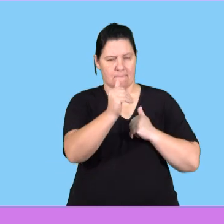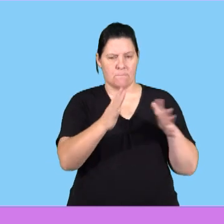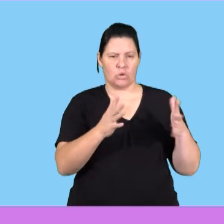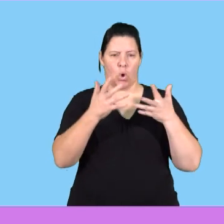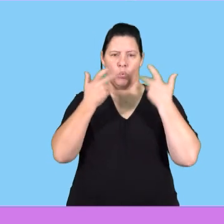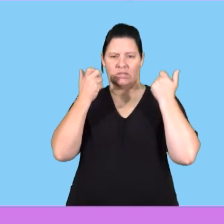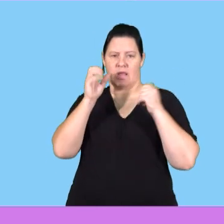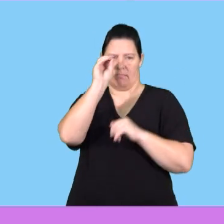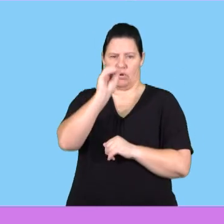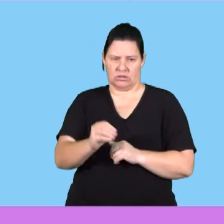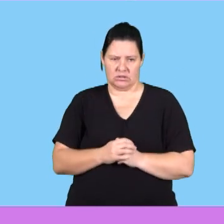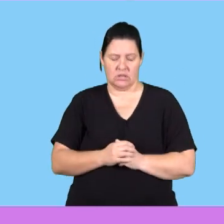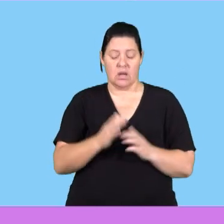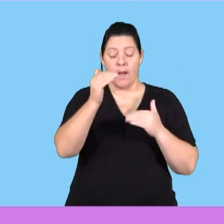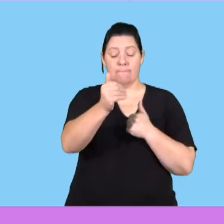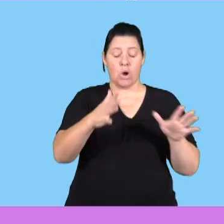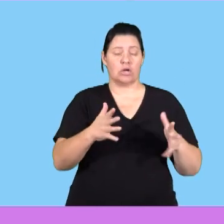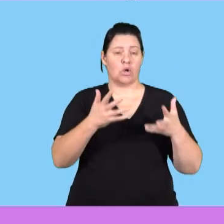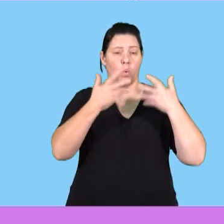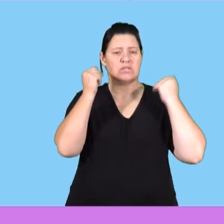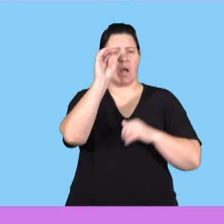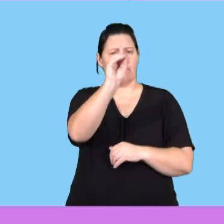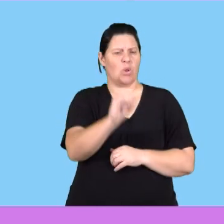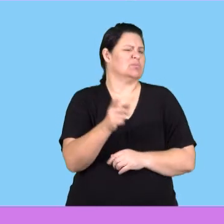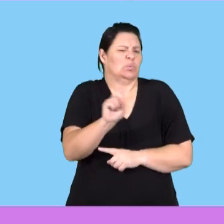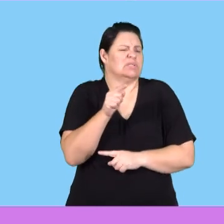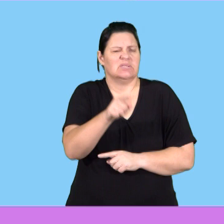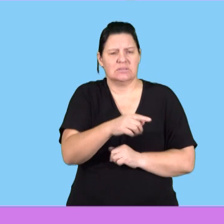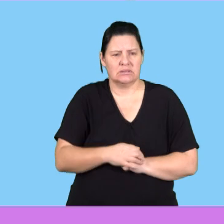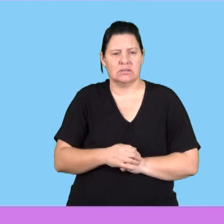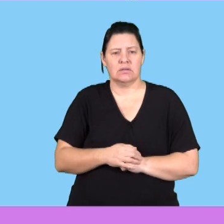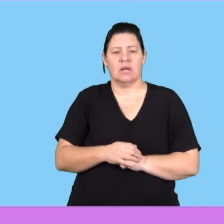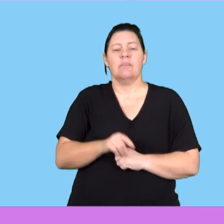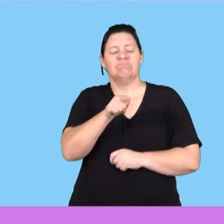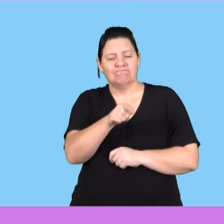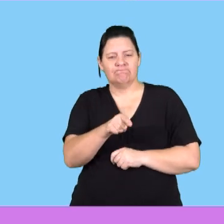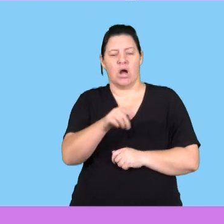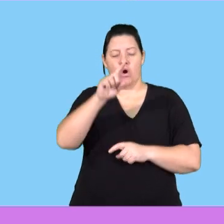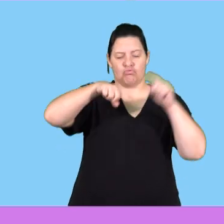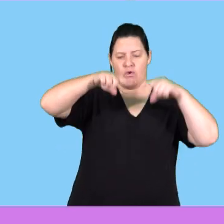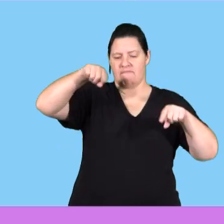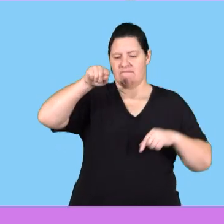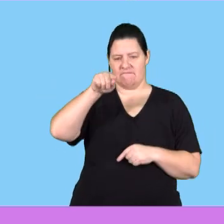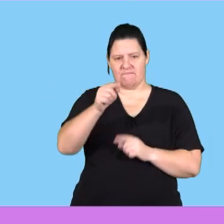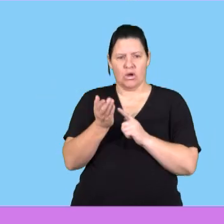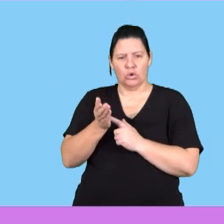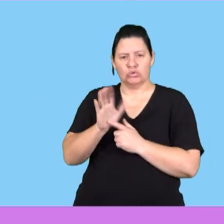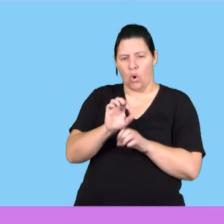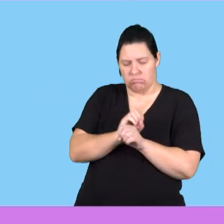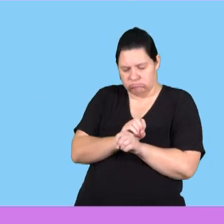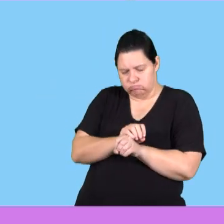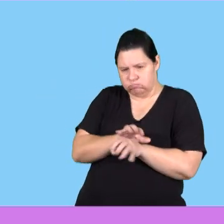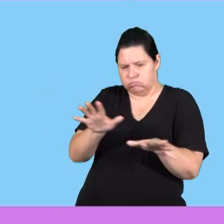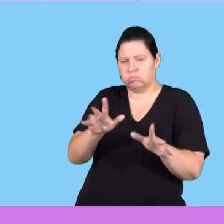plot. Okay? Then also a box and whisker plot, what exactly is that? It's basically a graph, right, that shows